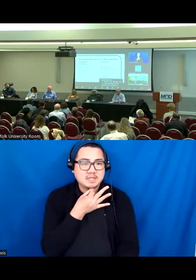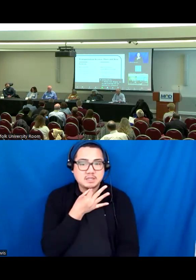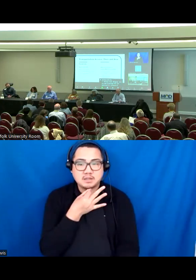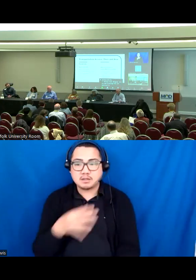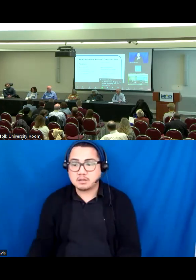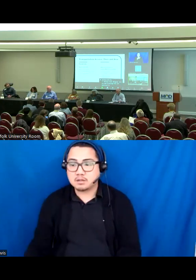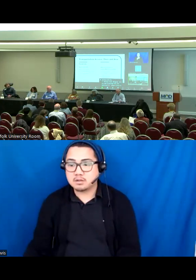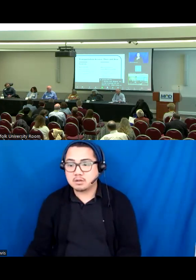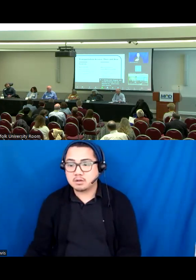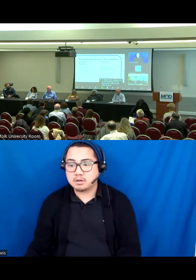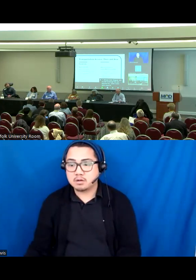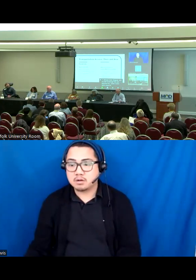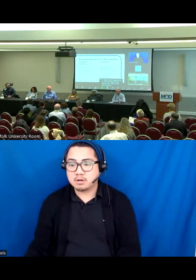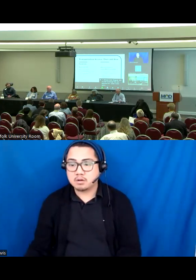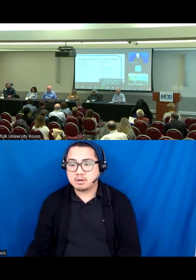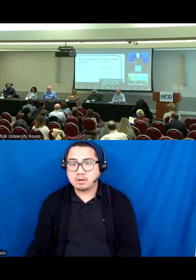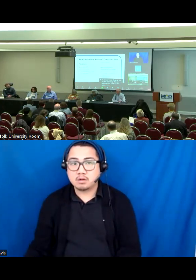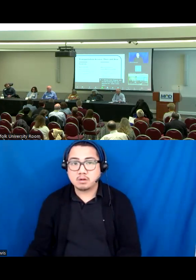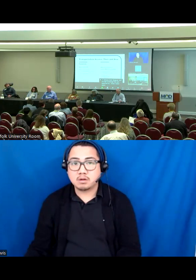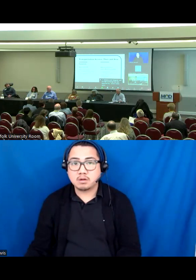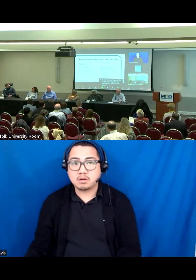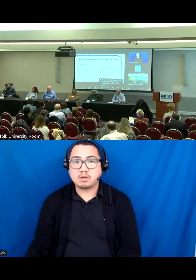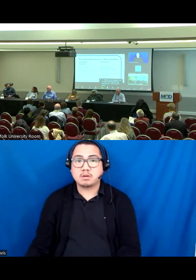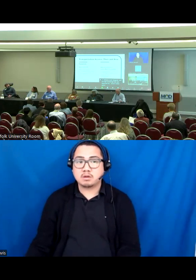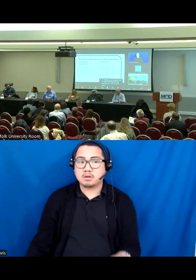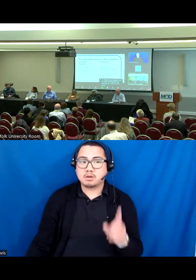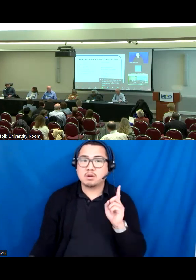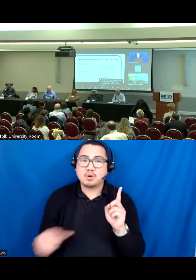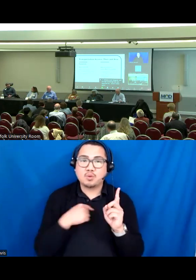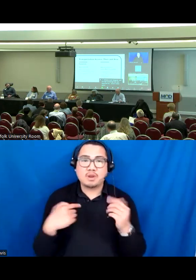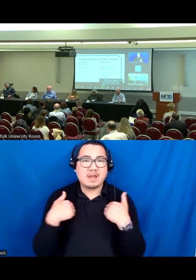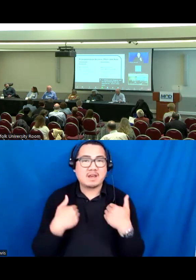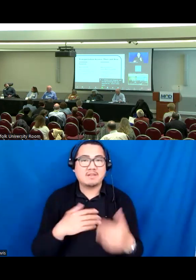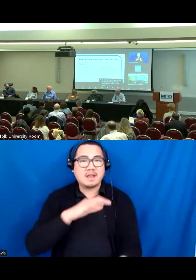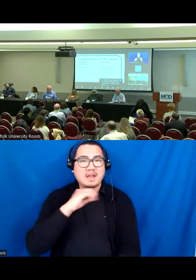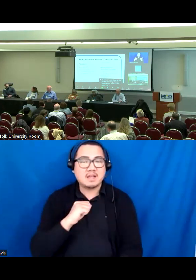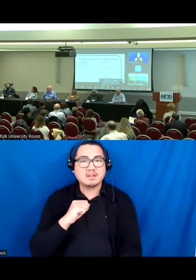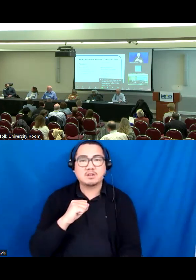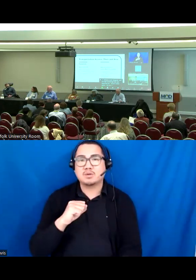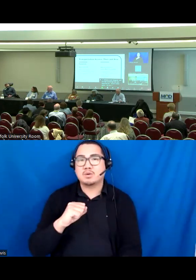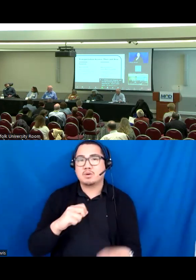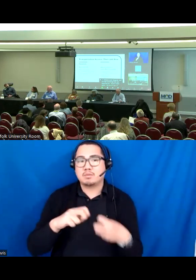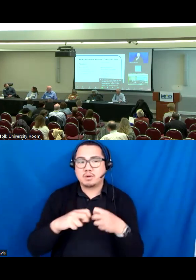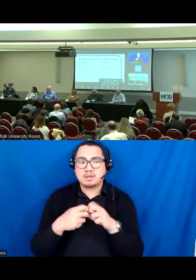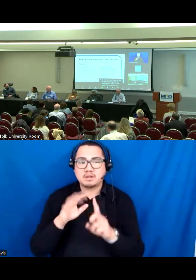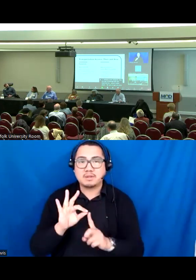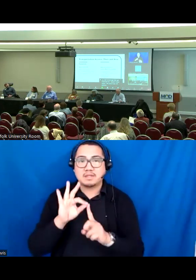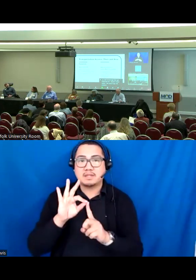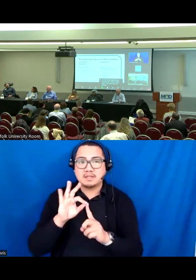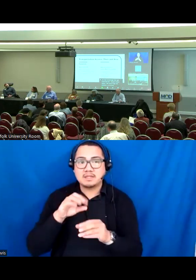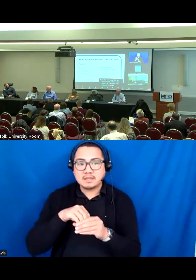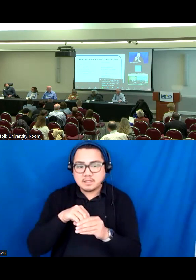And we have an age-old problem, particularly in the